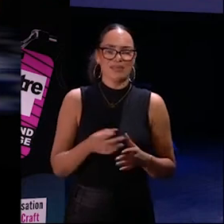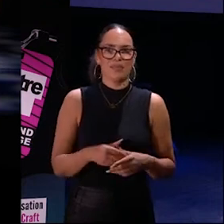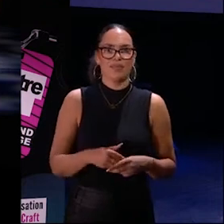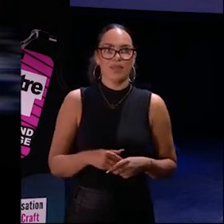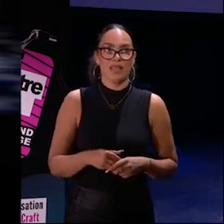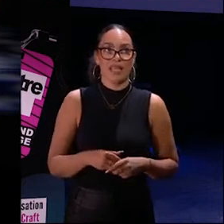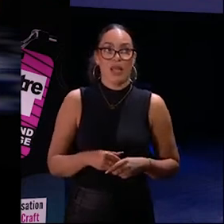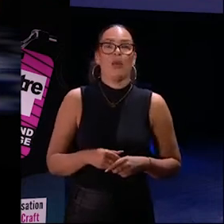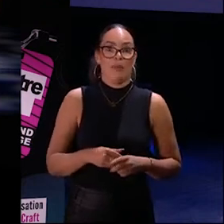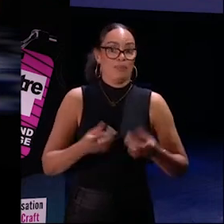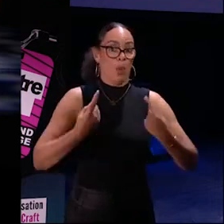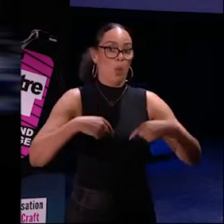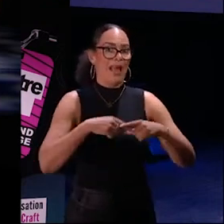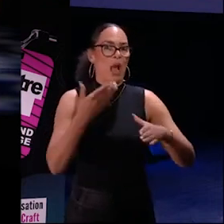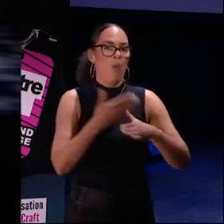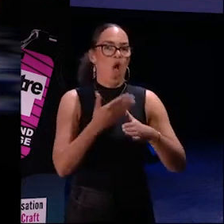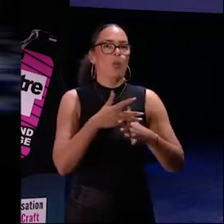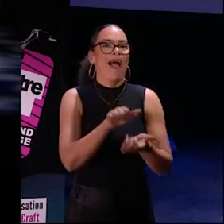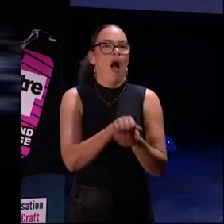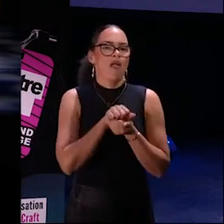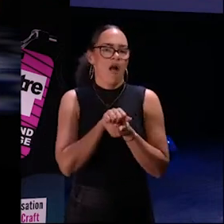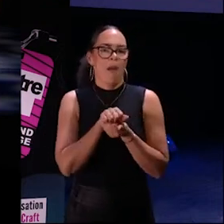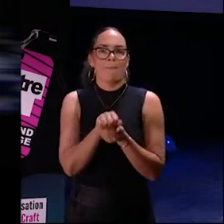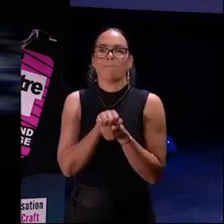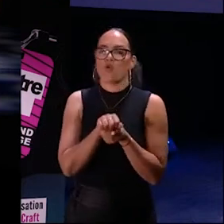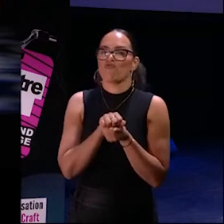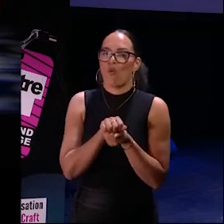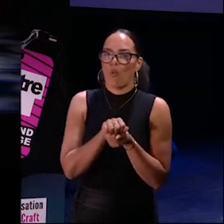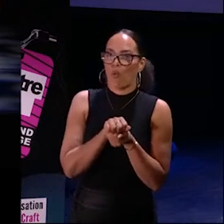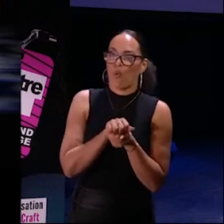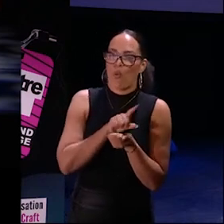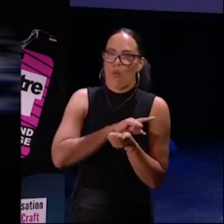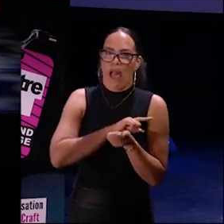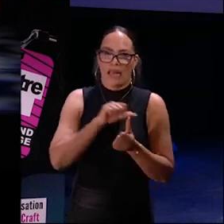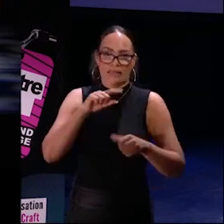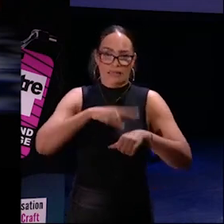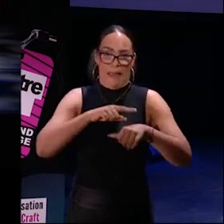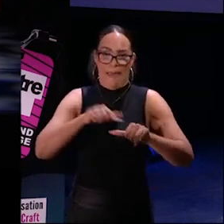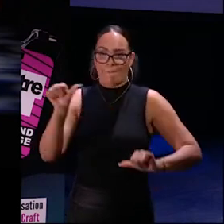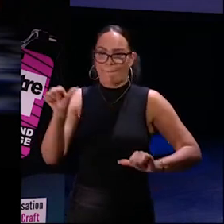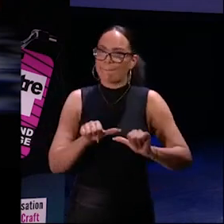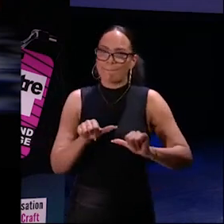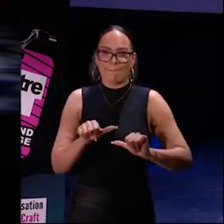The way that we work, we mostly hire things because we have a relatively constrained time period where we need it for.